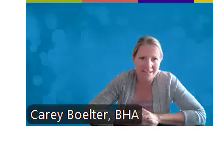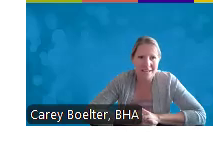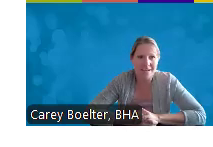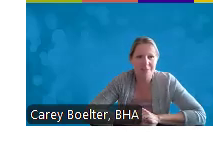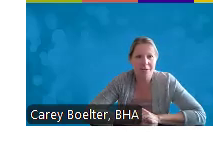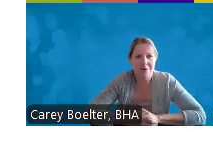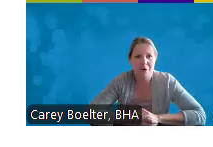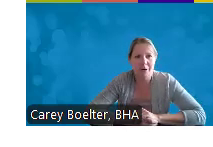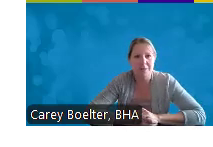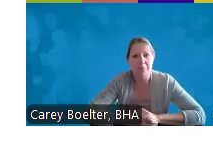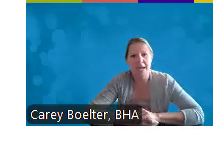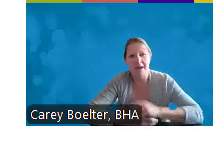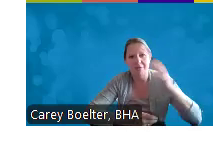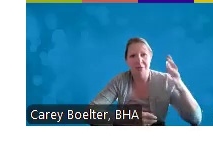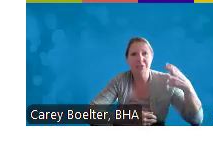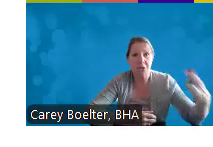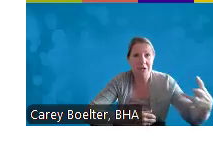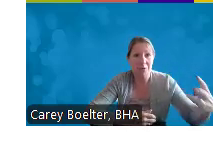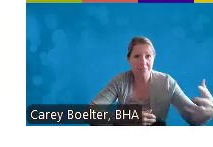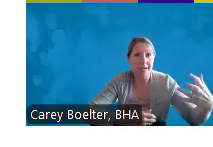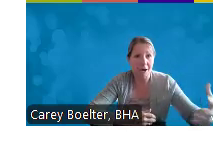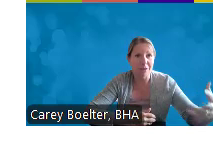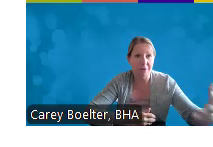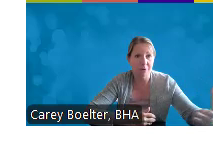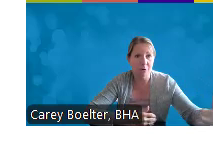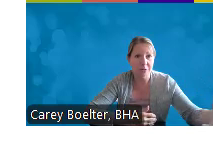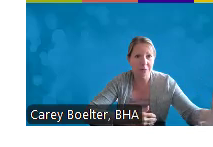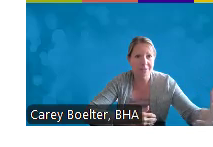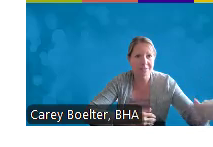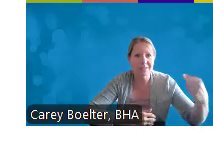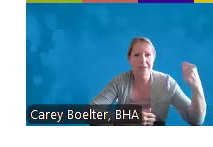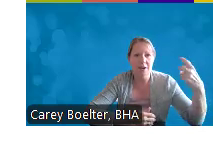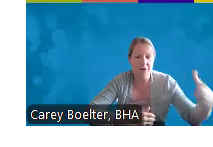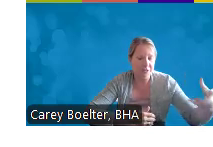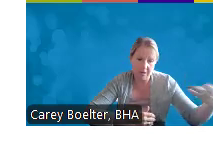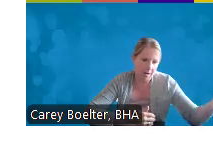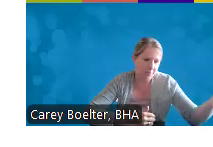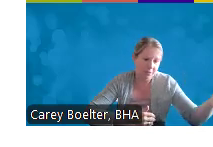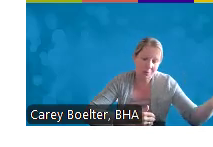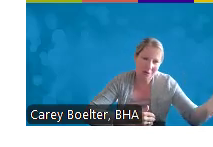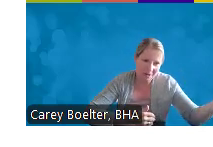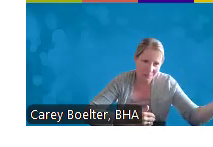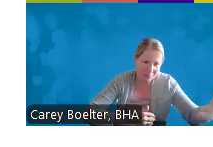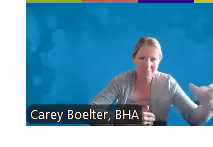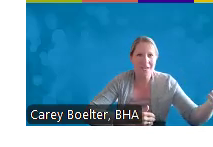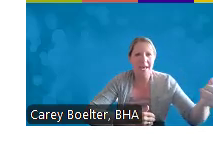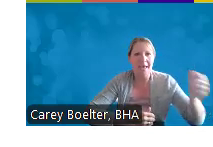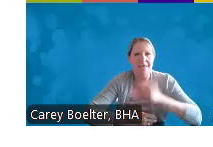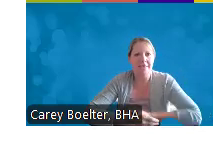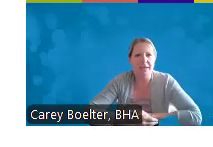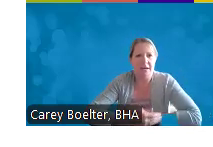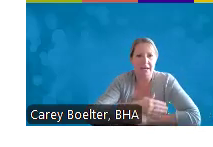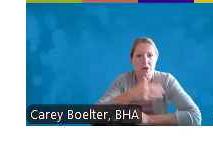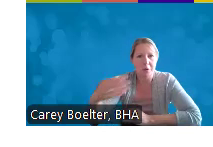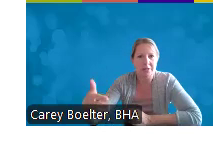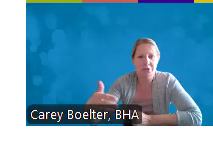and explained it already, but we have, starting with that outline from our SMEs, our subject matter experts,